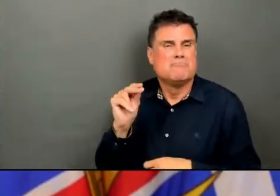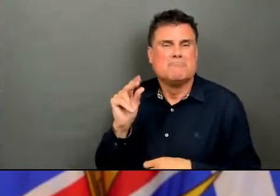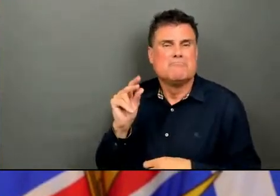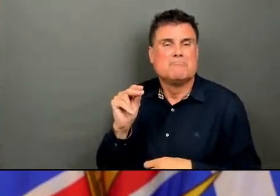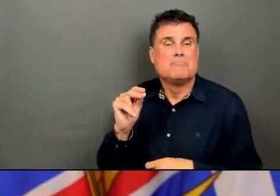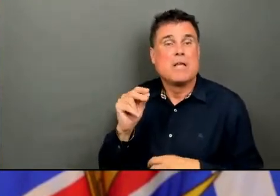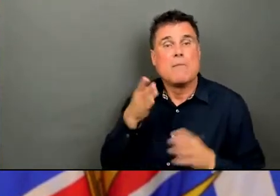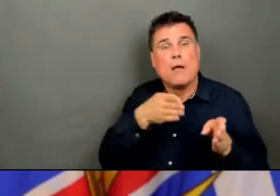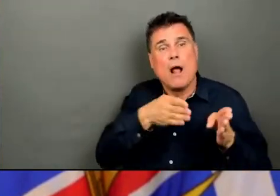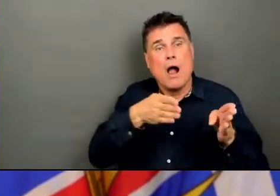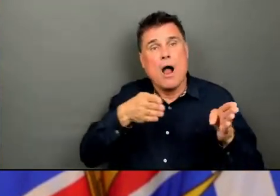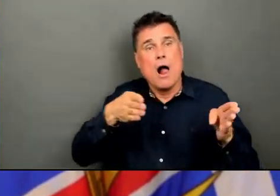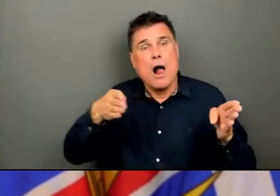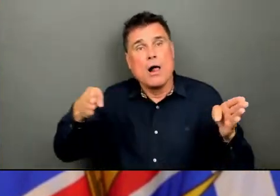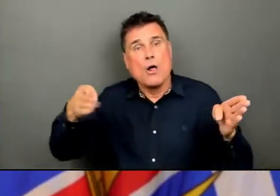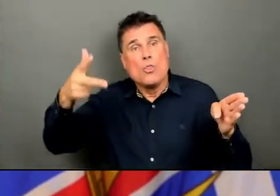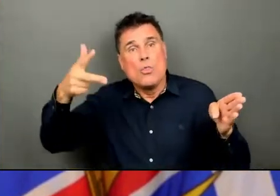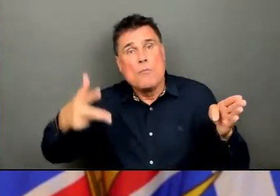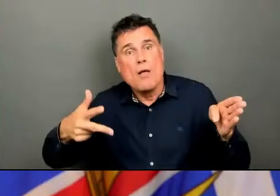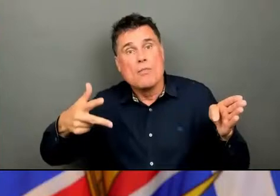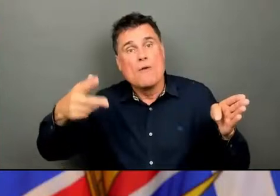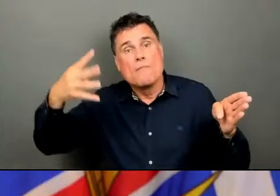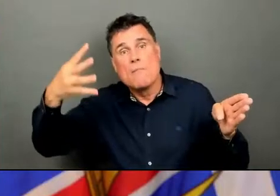up to 4 months or 6 months,